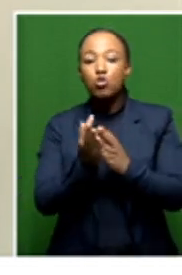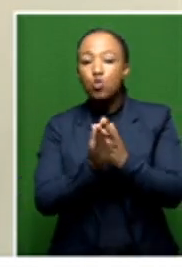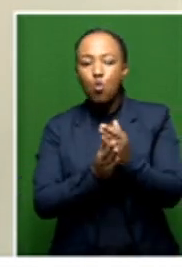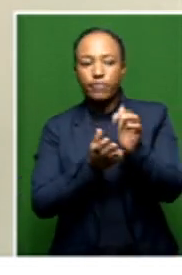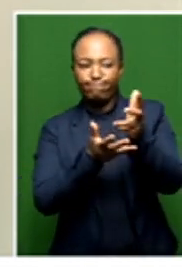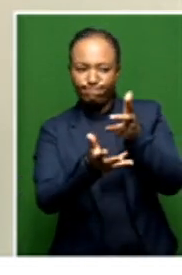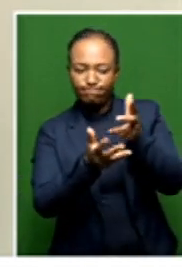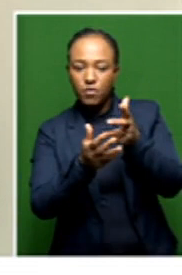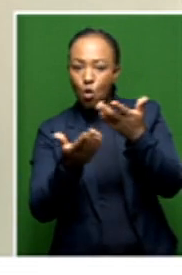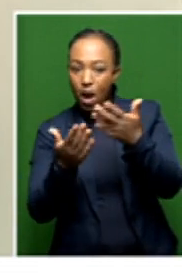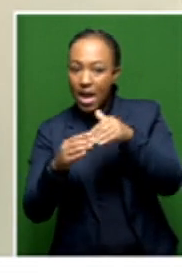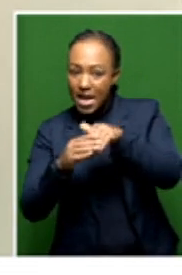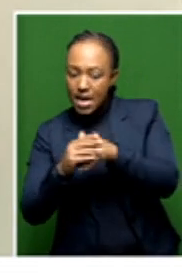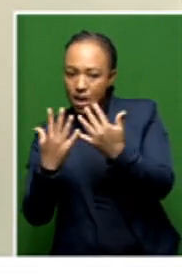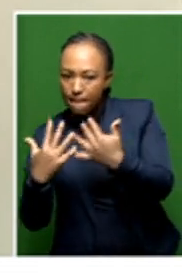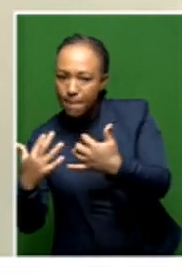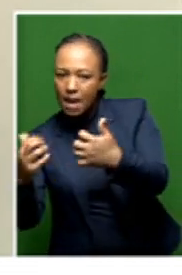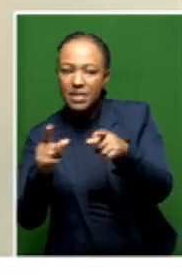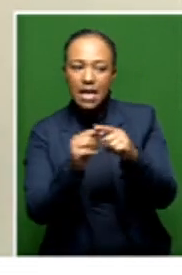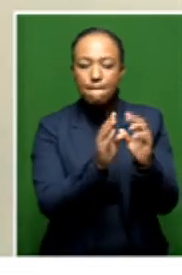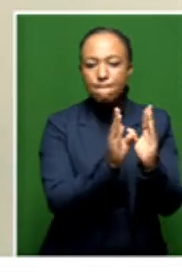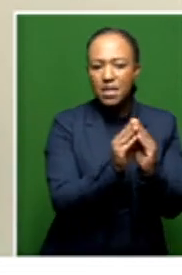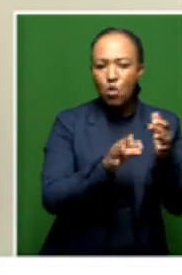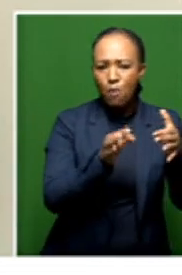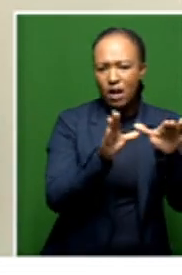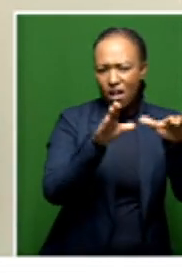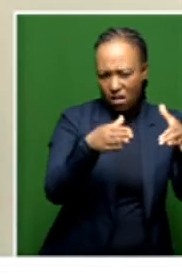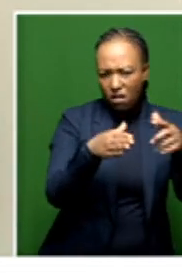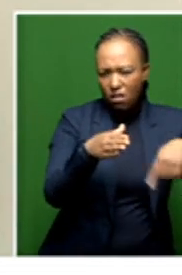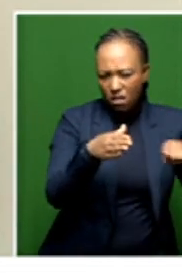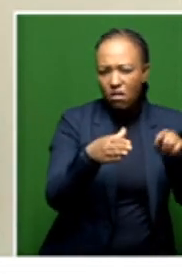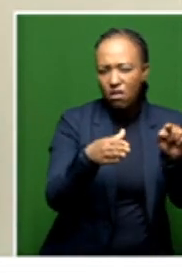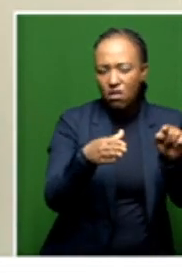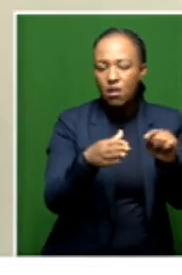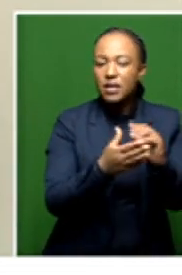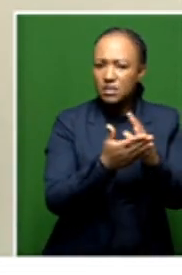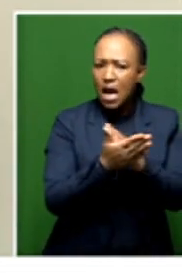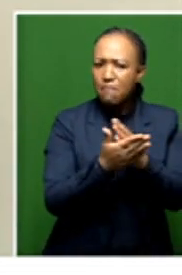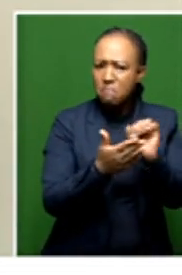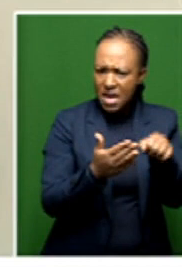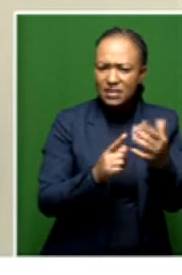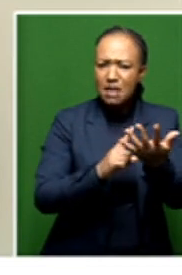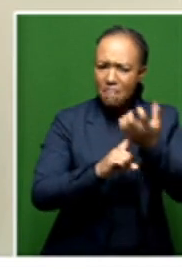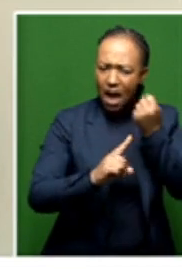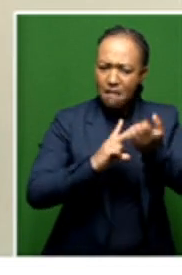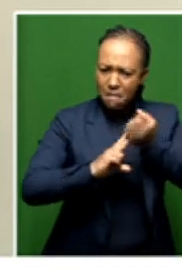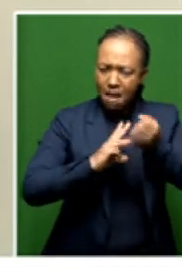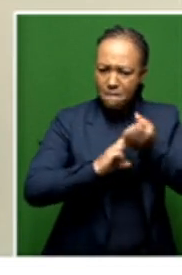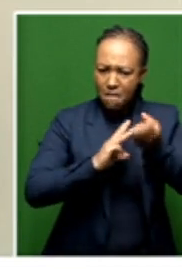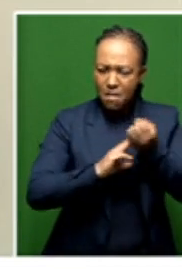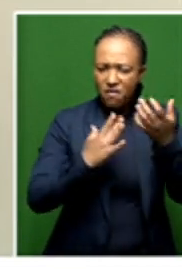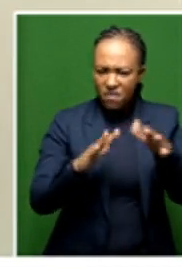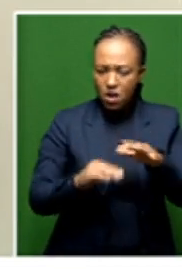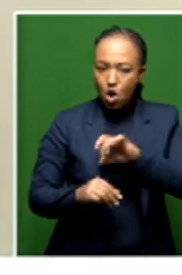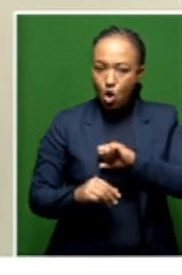in Parliament and also behind the closed doors at the political level. Those are some of the achievements that